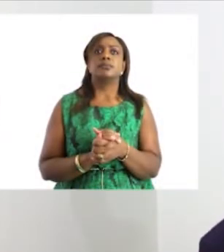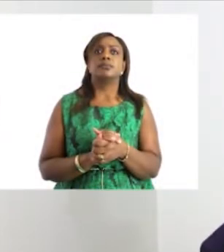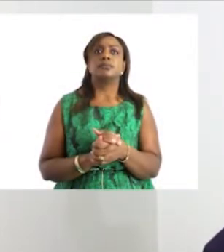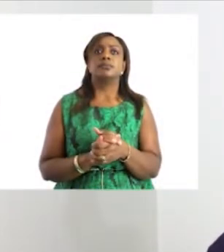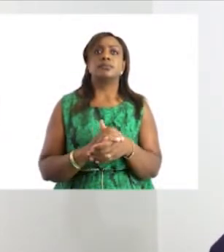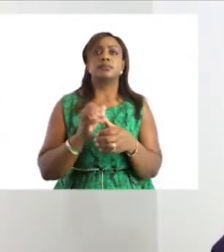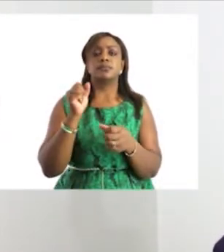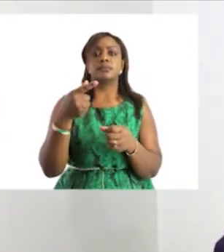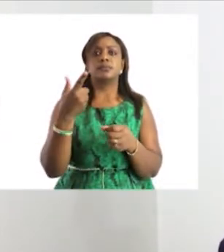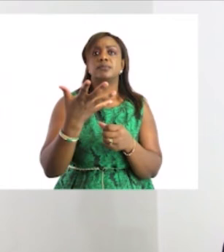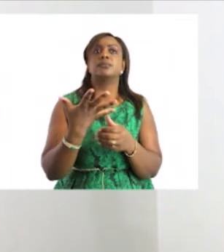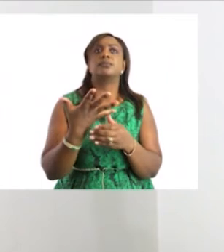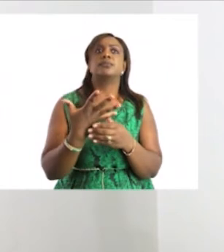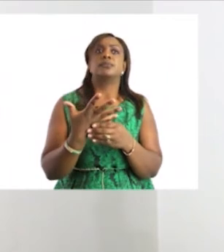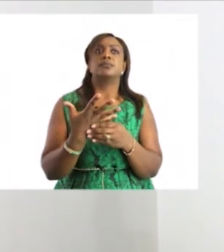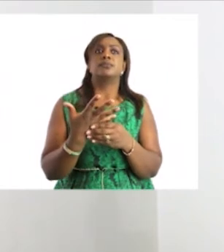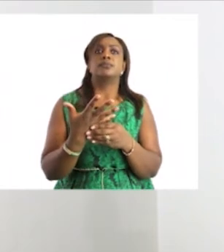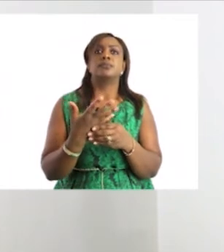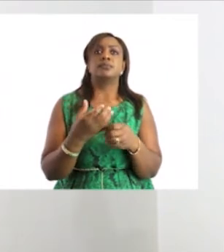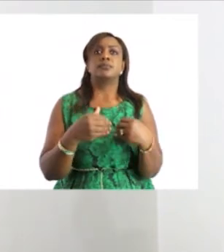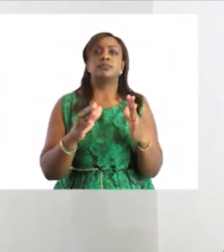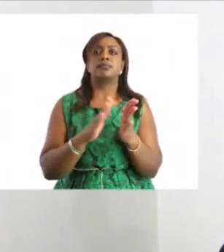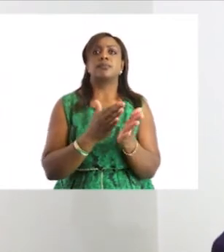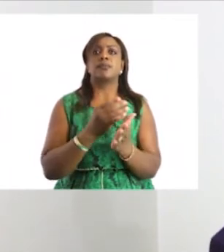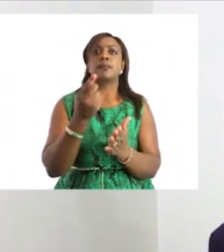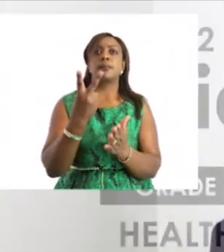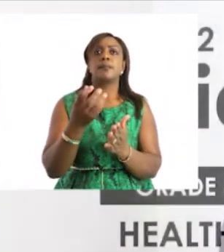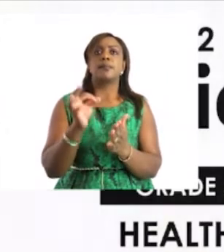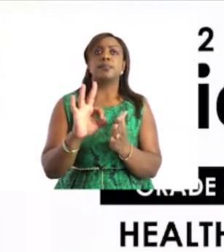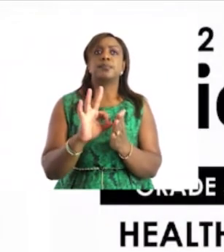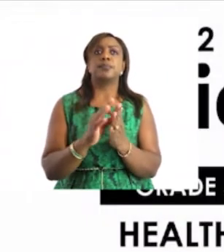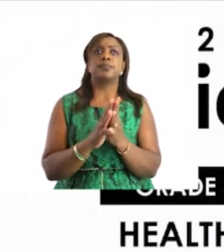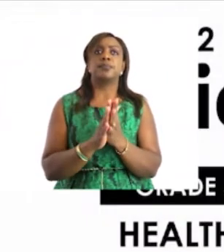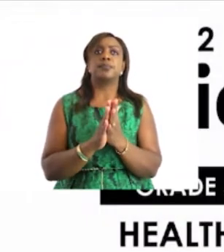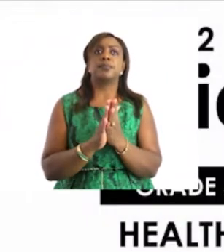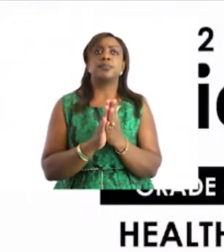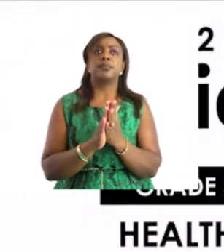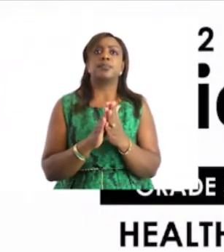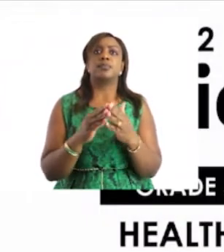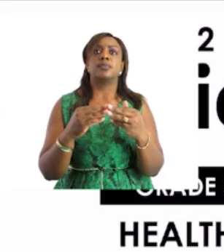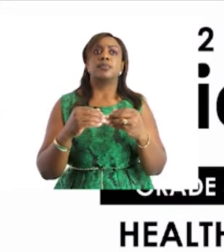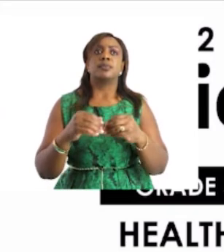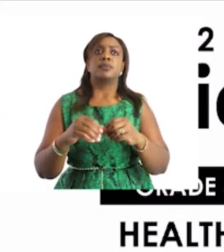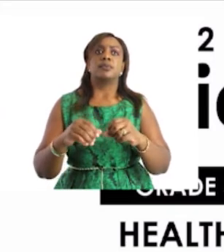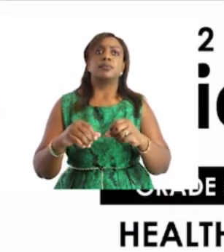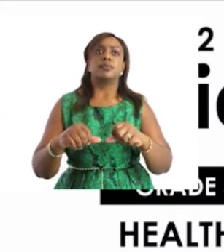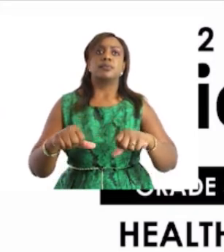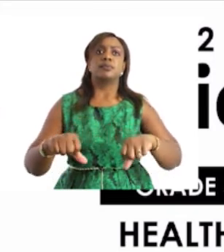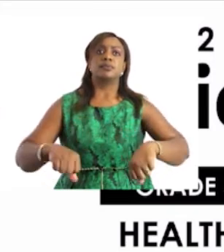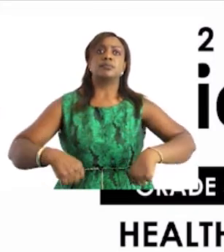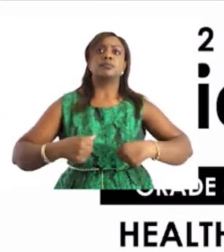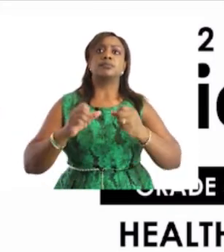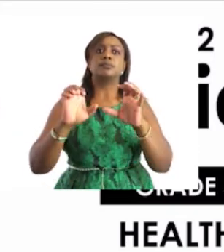All right, grade 5. Let's turn to page 29. We will begin by going through